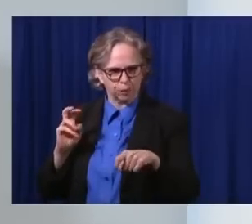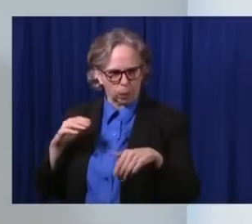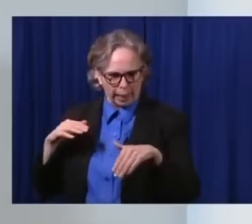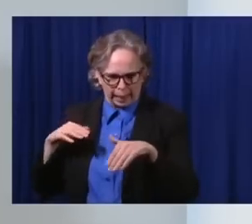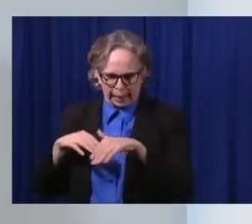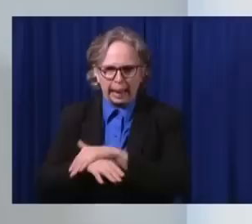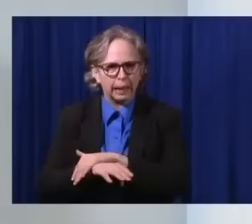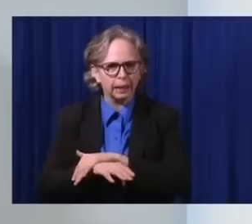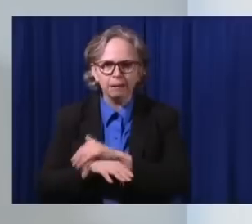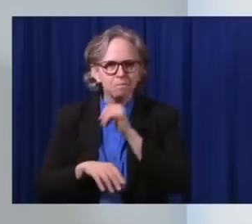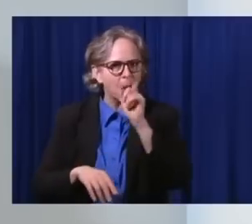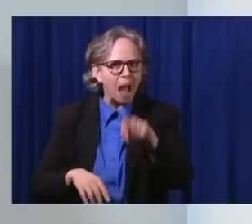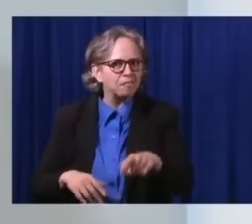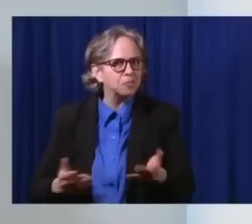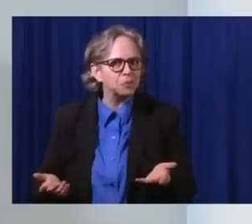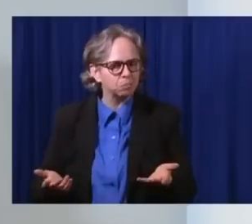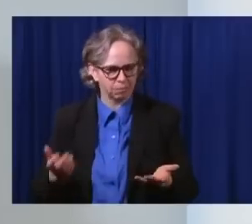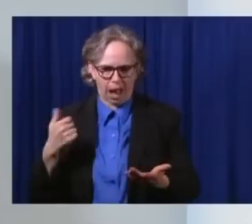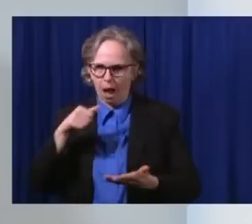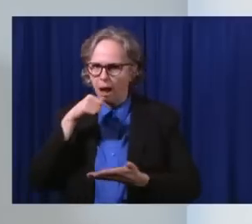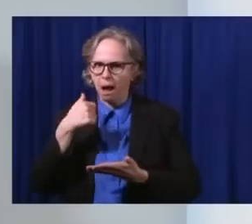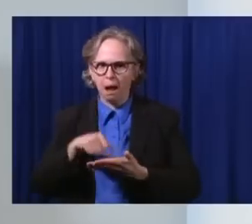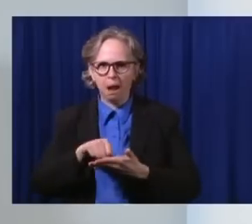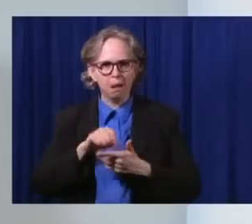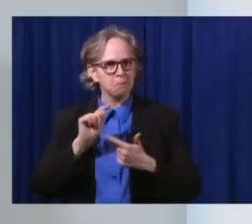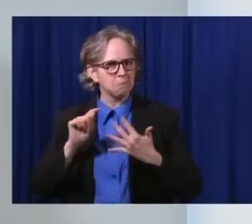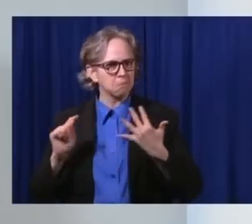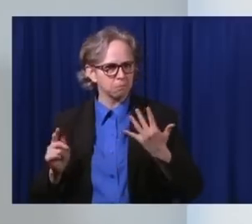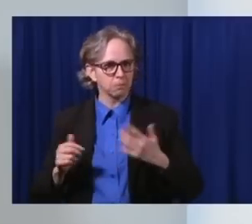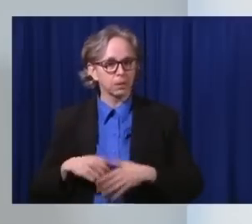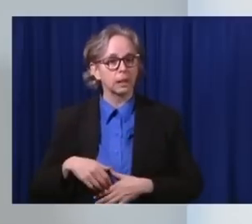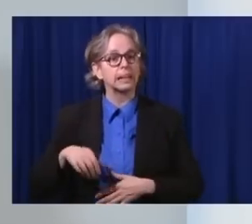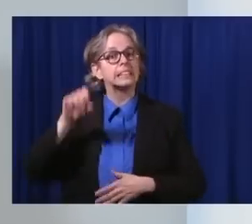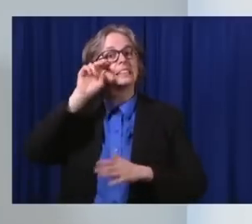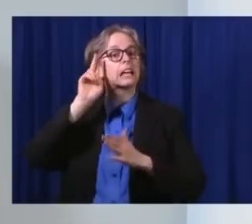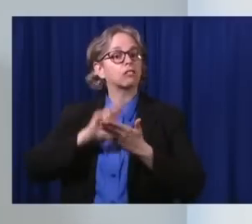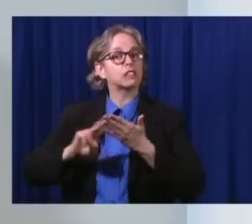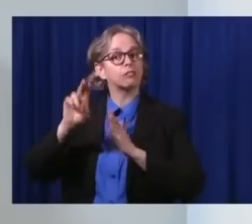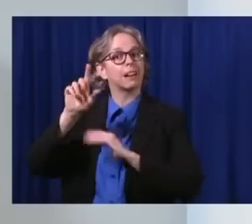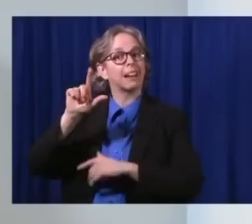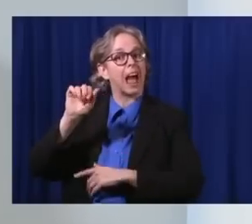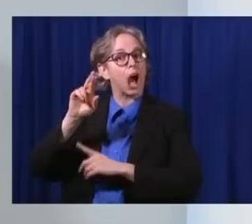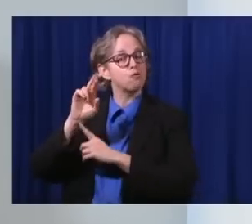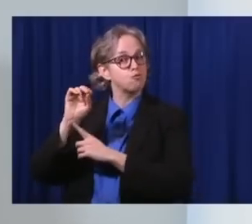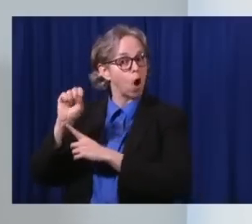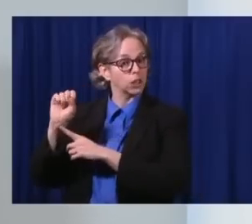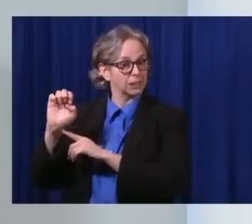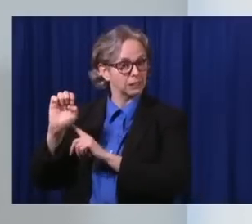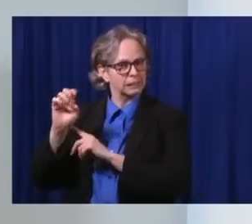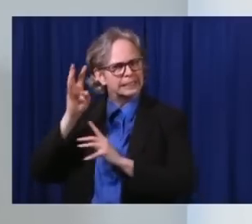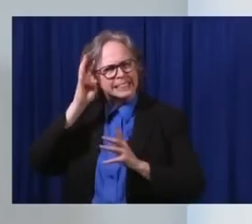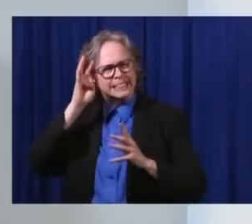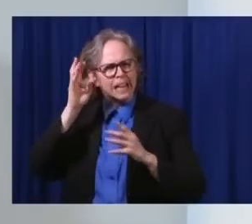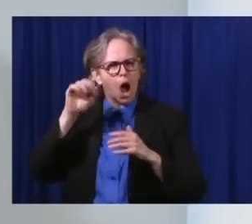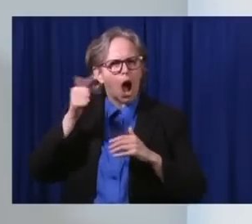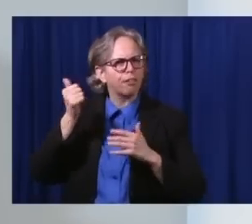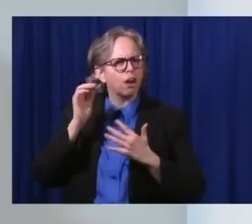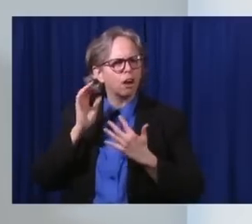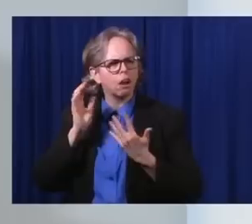and improve the ability for people to get that vote by mail ballot. Most all that I've seen on that seems perfectly